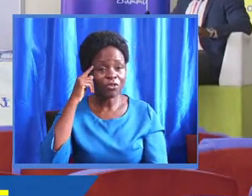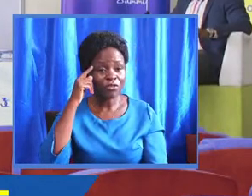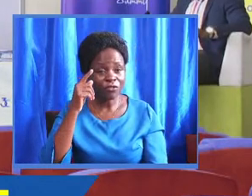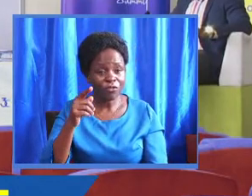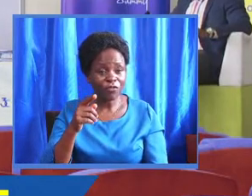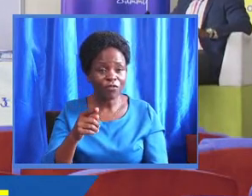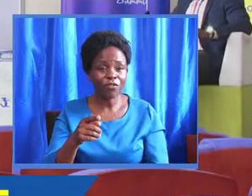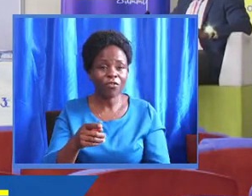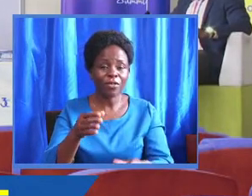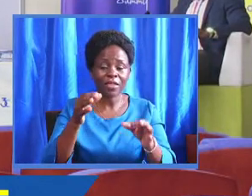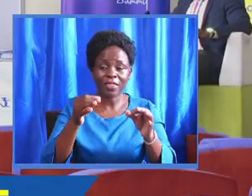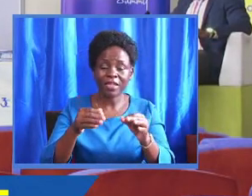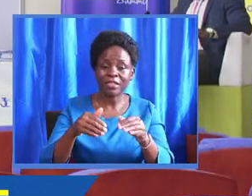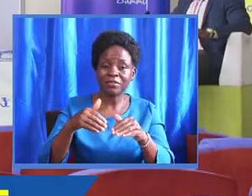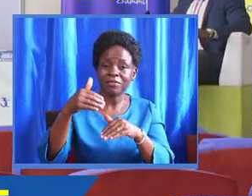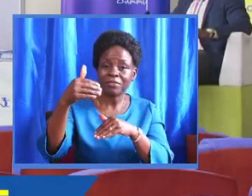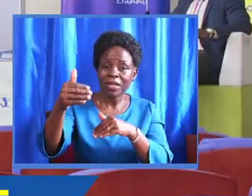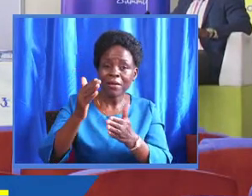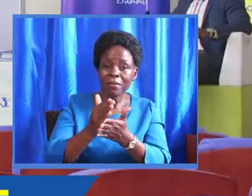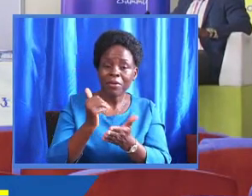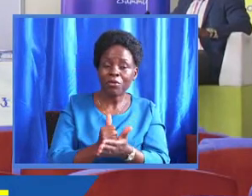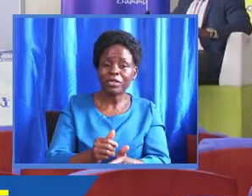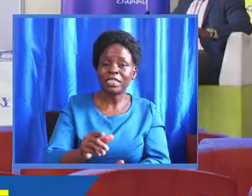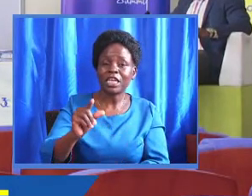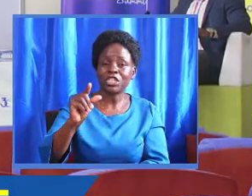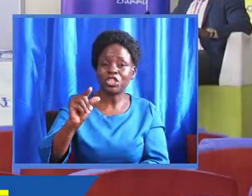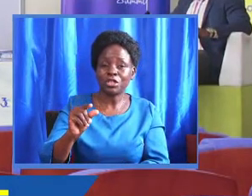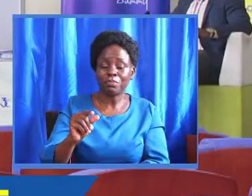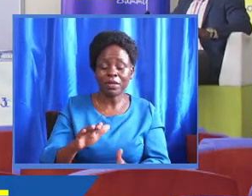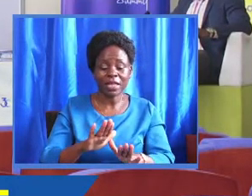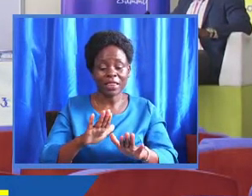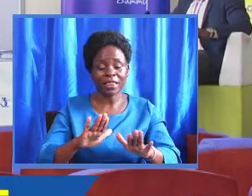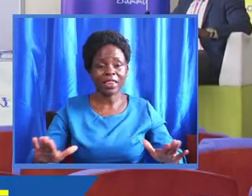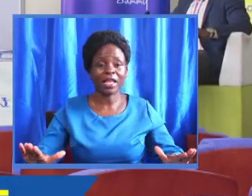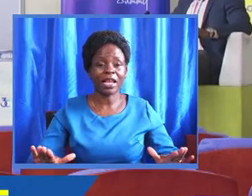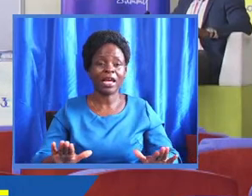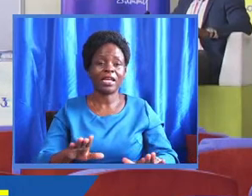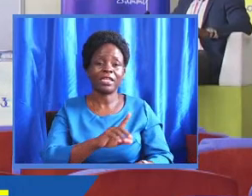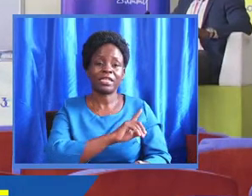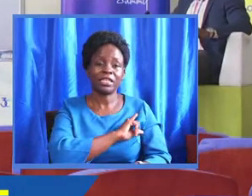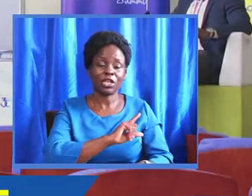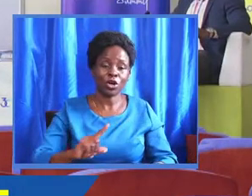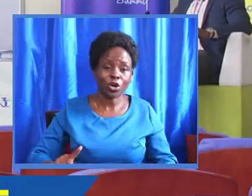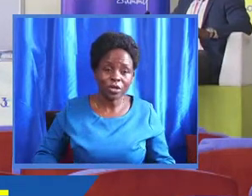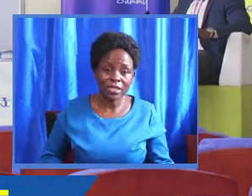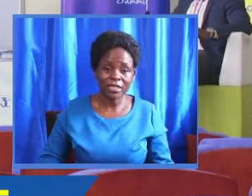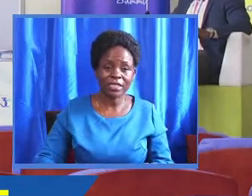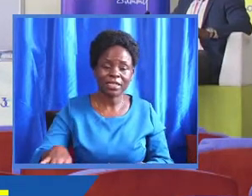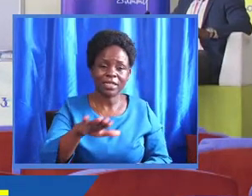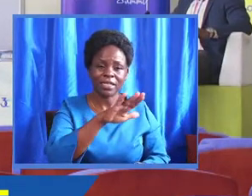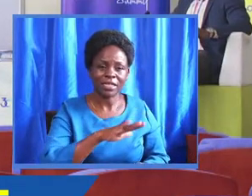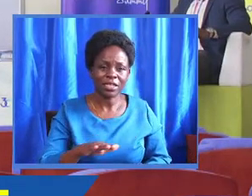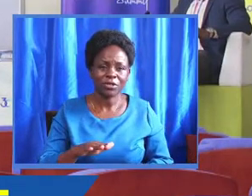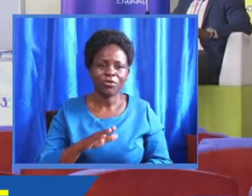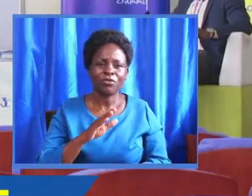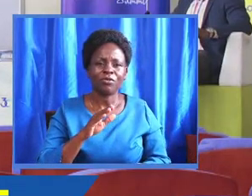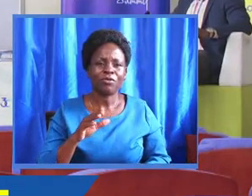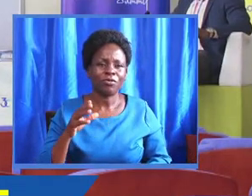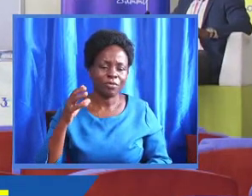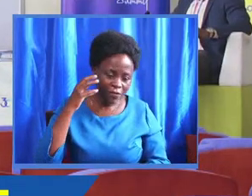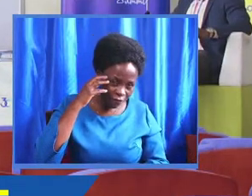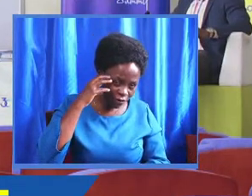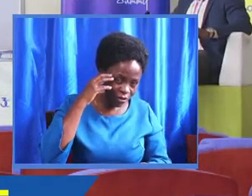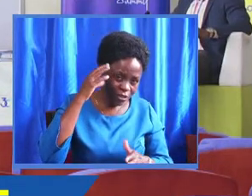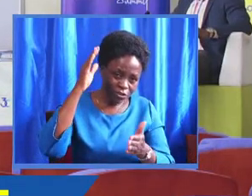the property in the suburbs because they are cheaper, then the landlords in the city center will be forced to reduce their